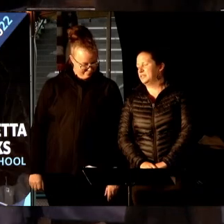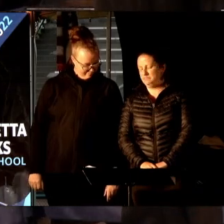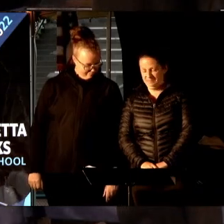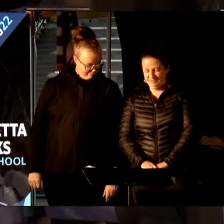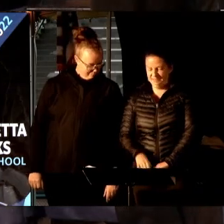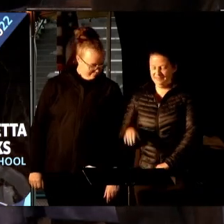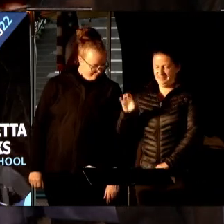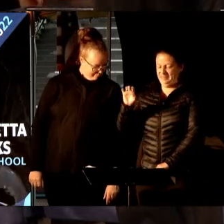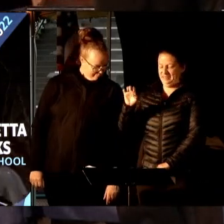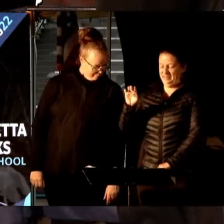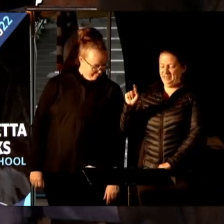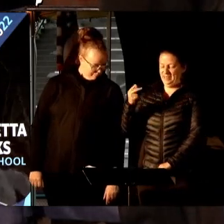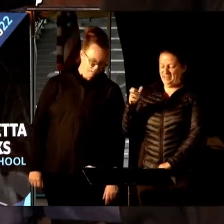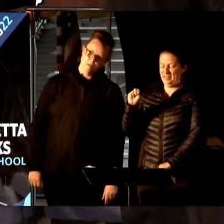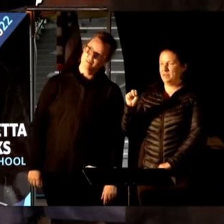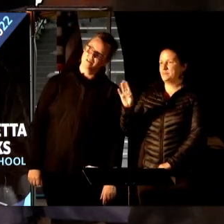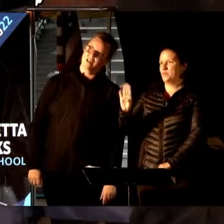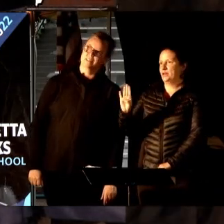Ethan Bowie.